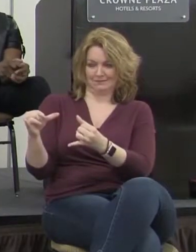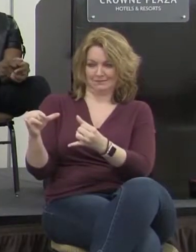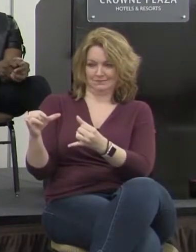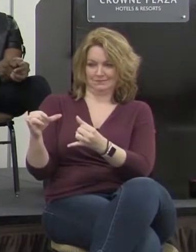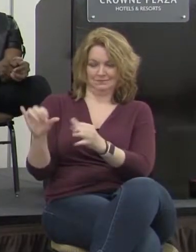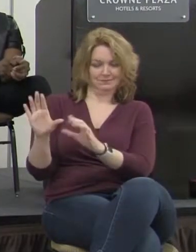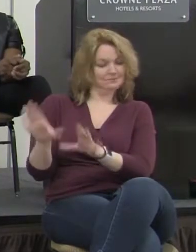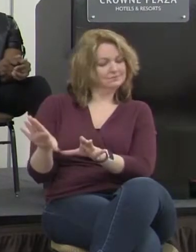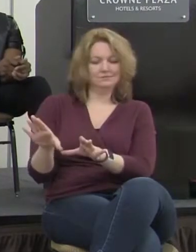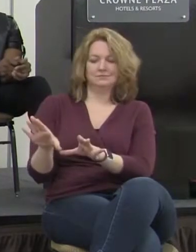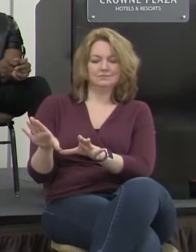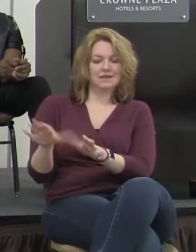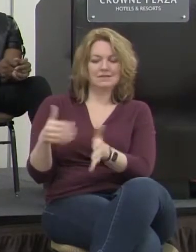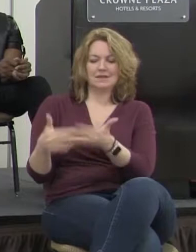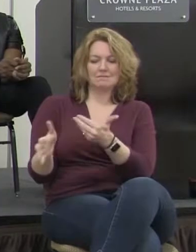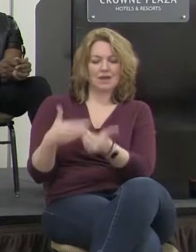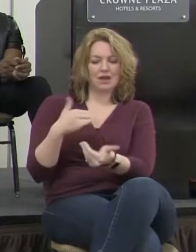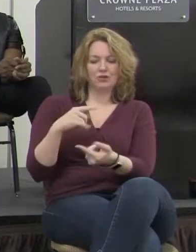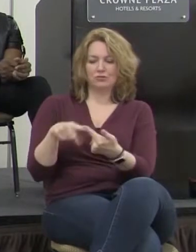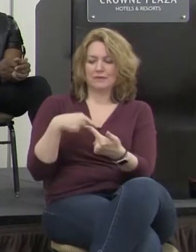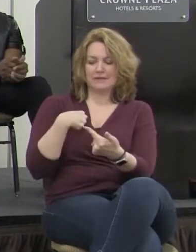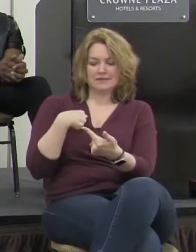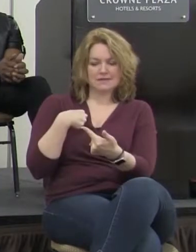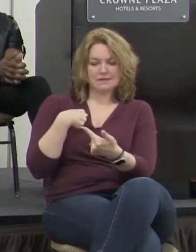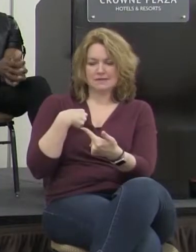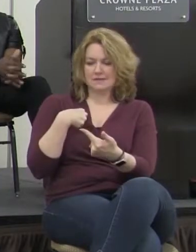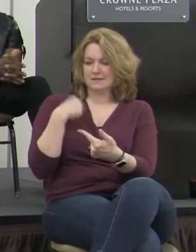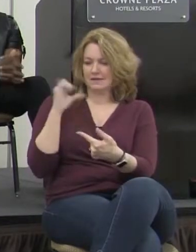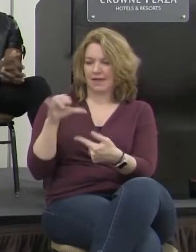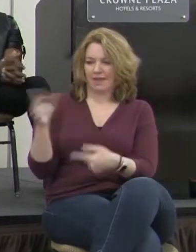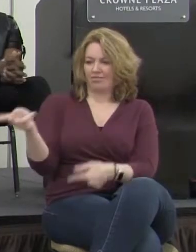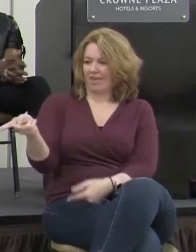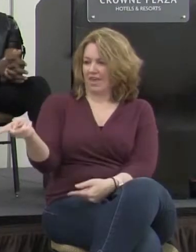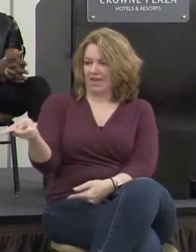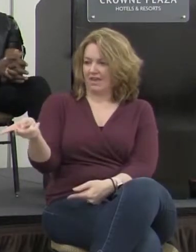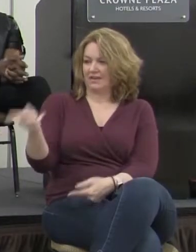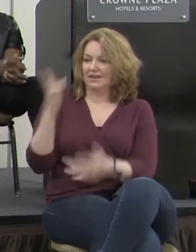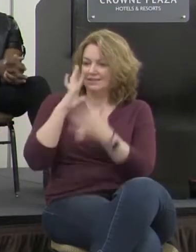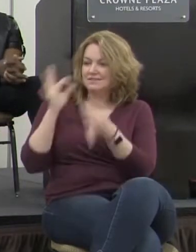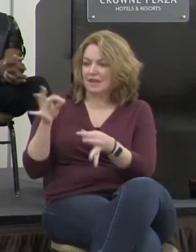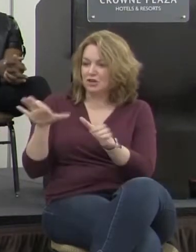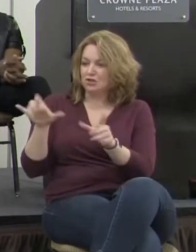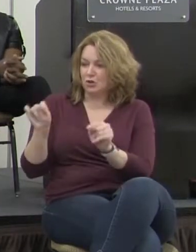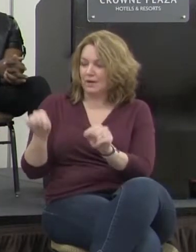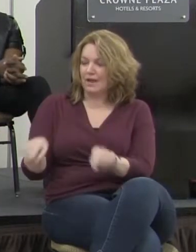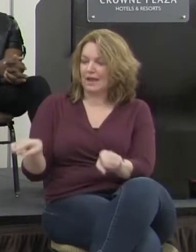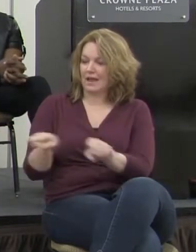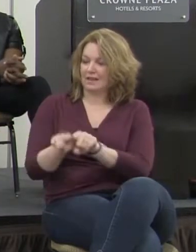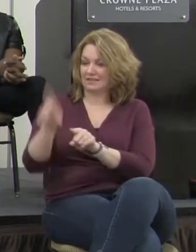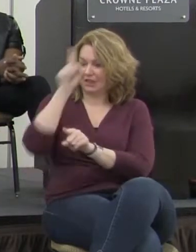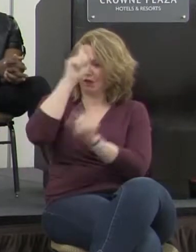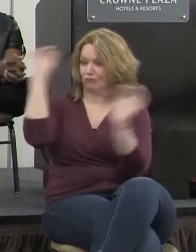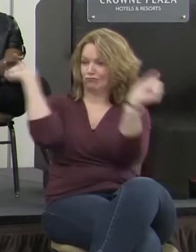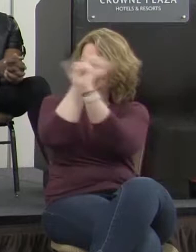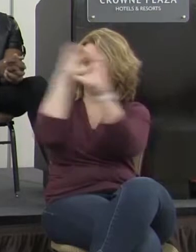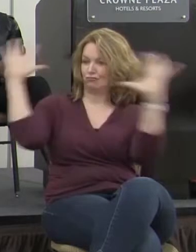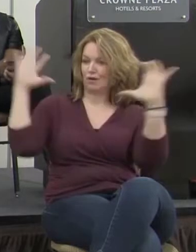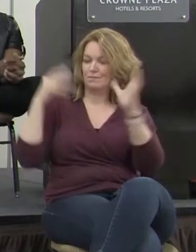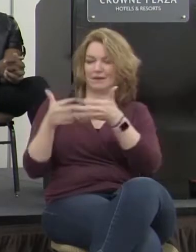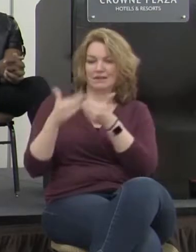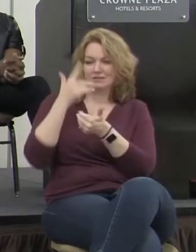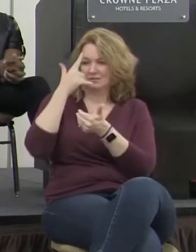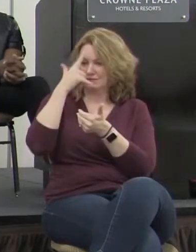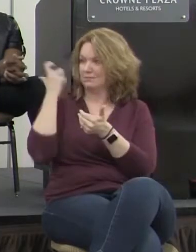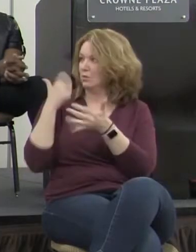even that they chose to do it as their fantasy, because you can do